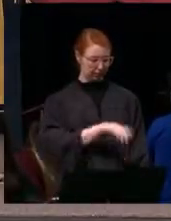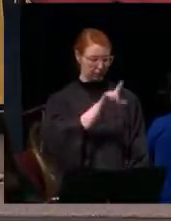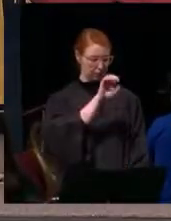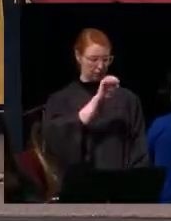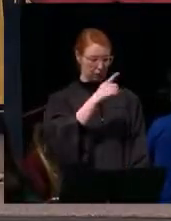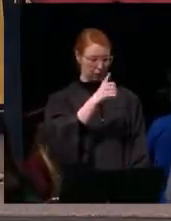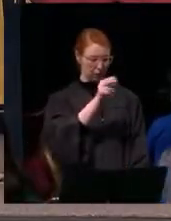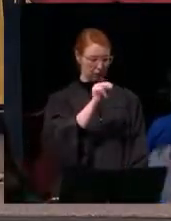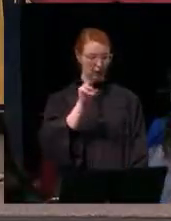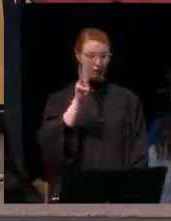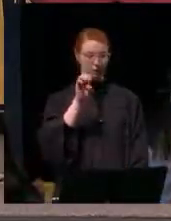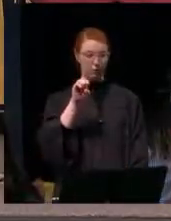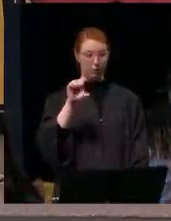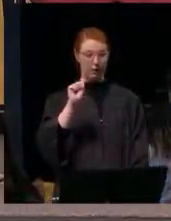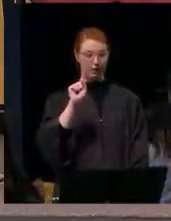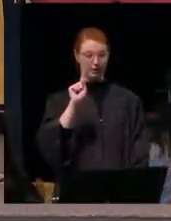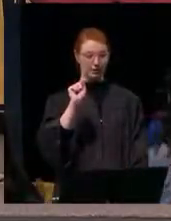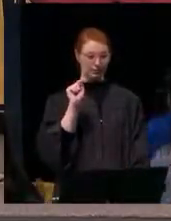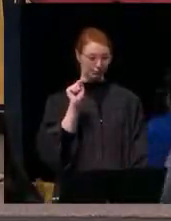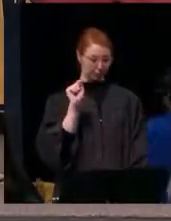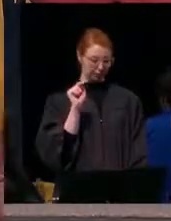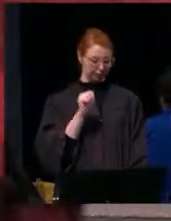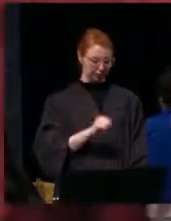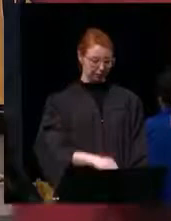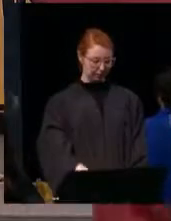Logan West.